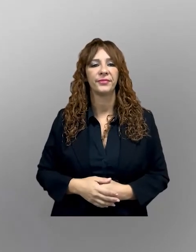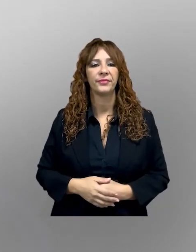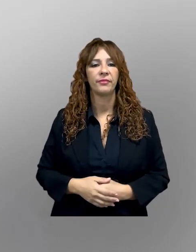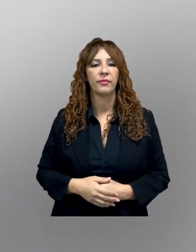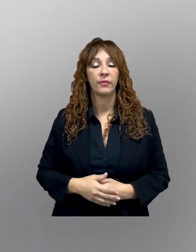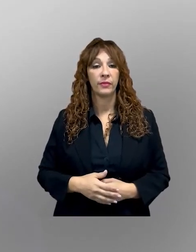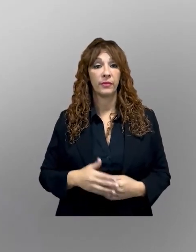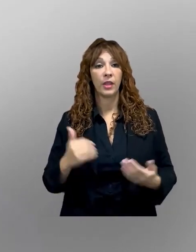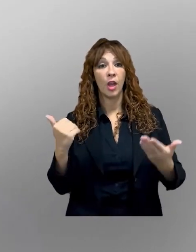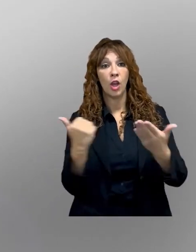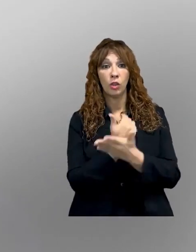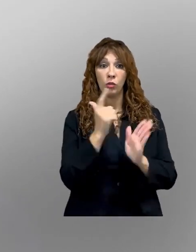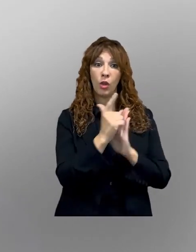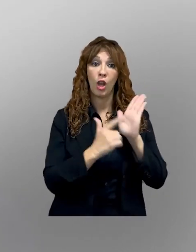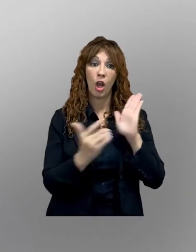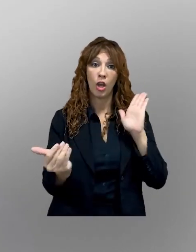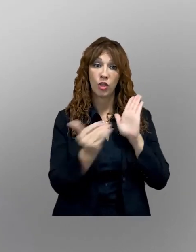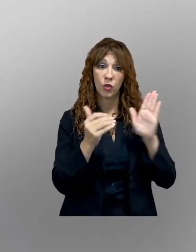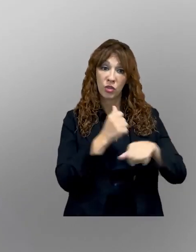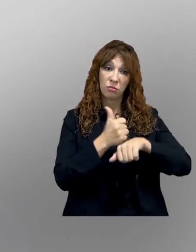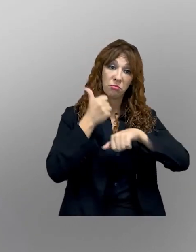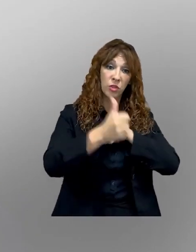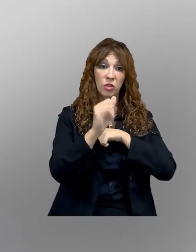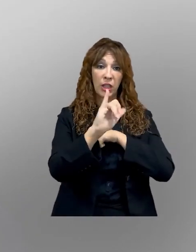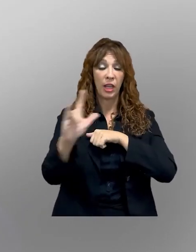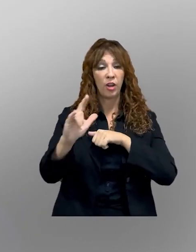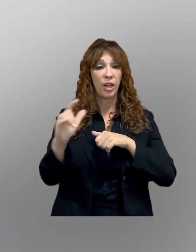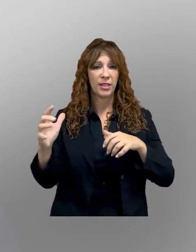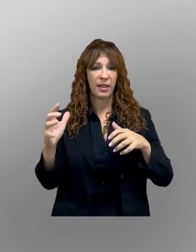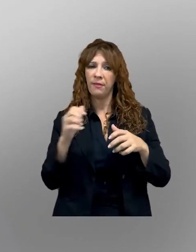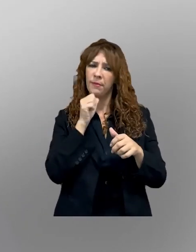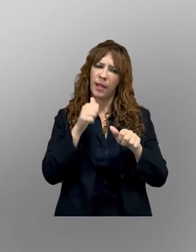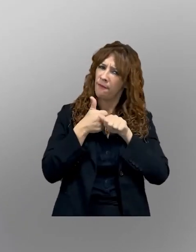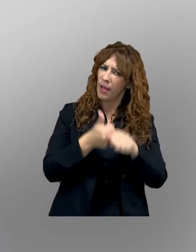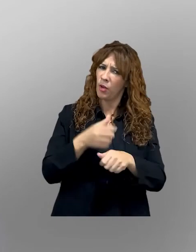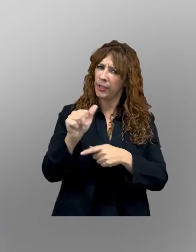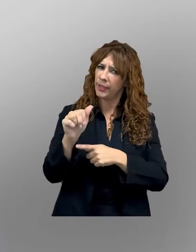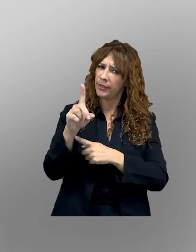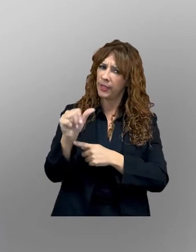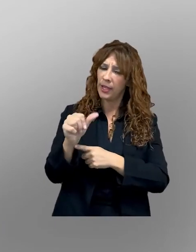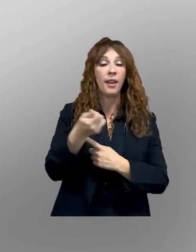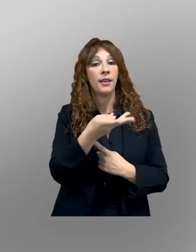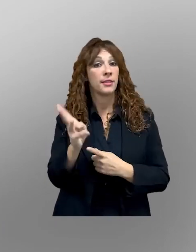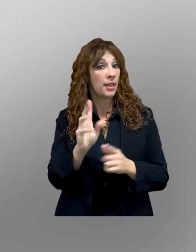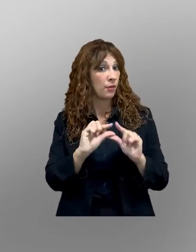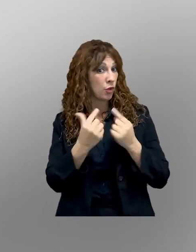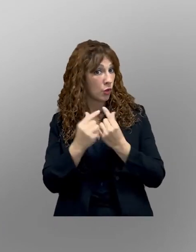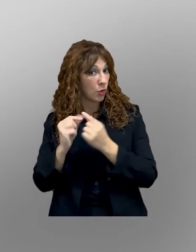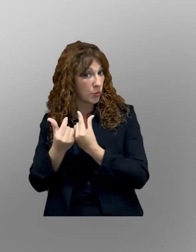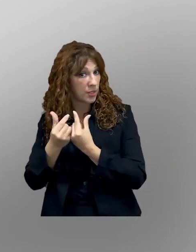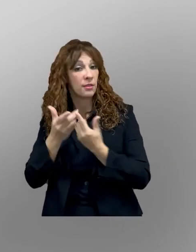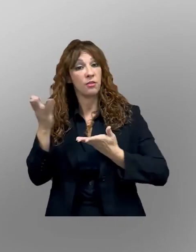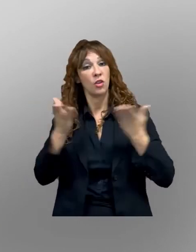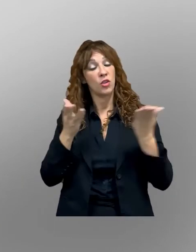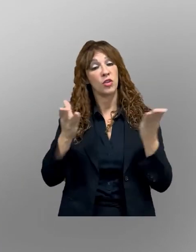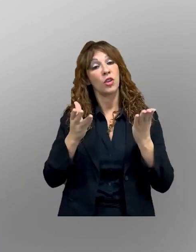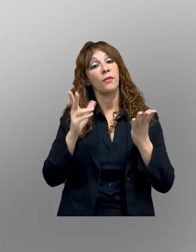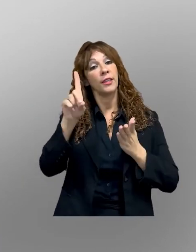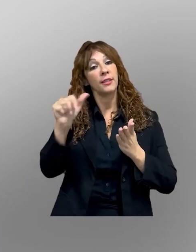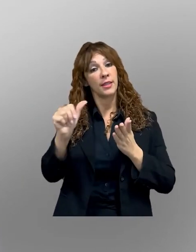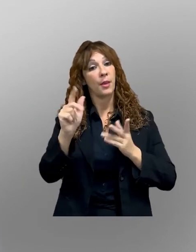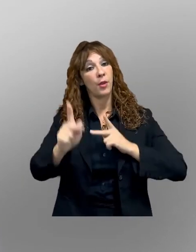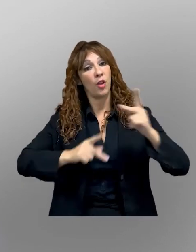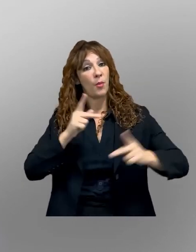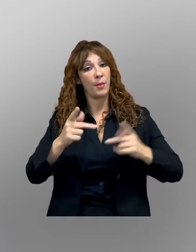ABC 7 News Report. A new lawsuit is accusing Illinois of violating the Americans with Disabilities Act. Several groups serving